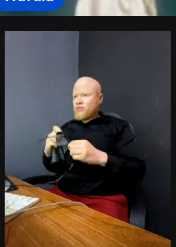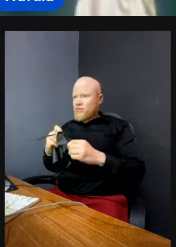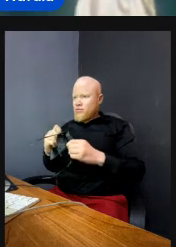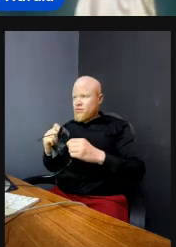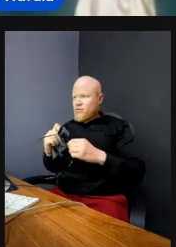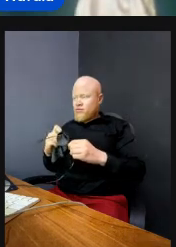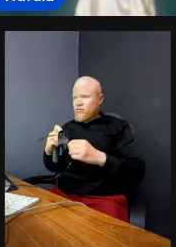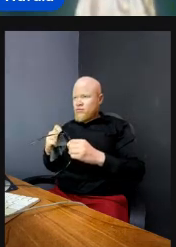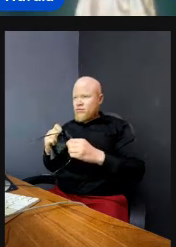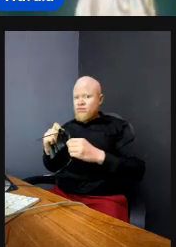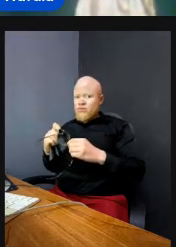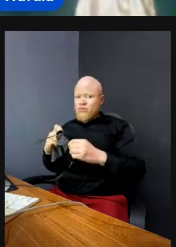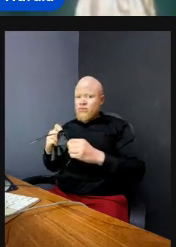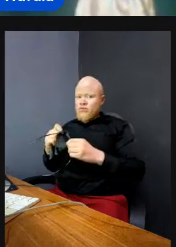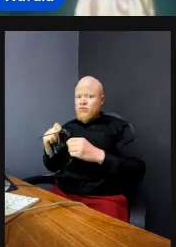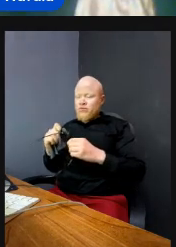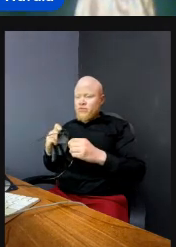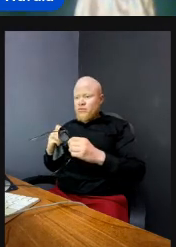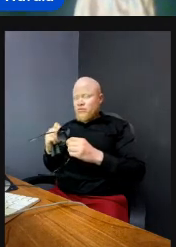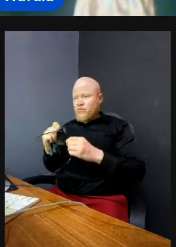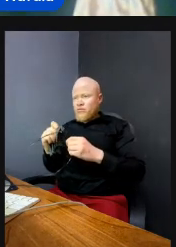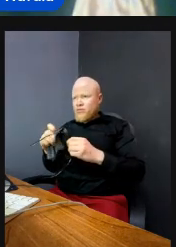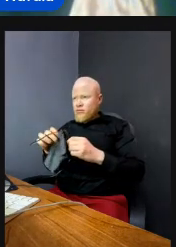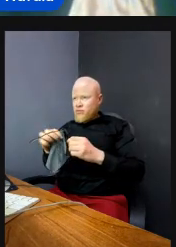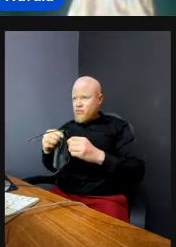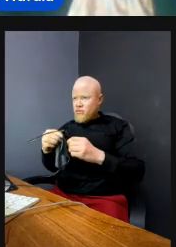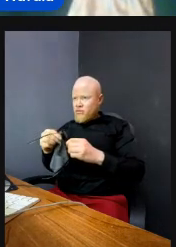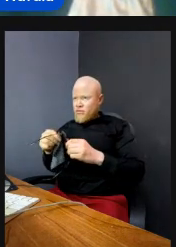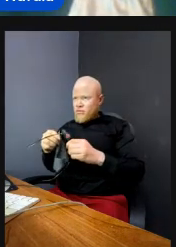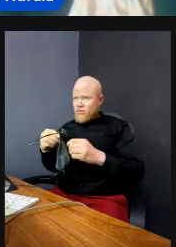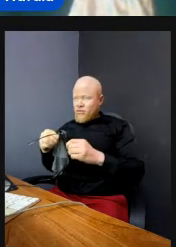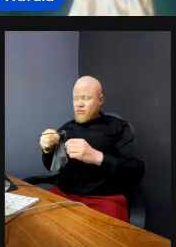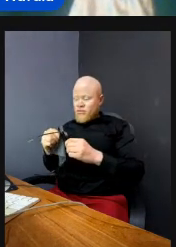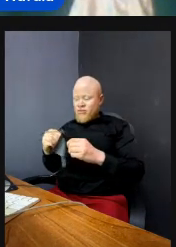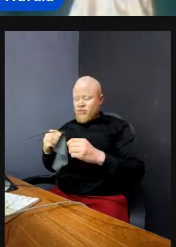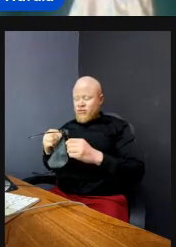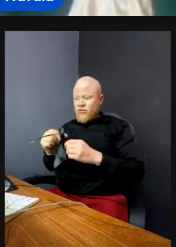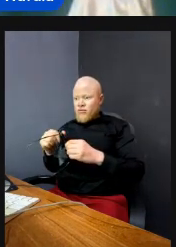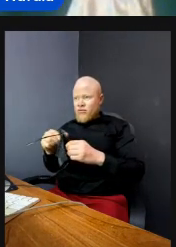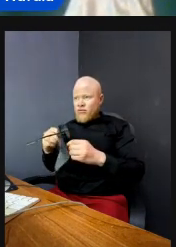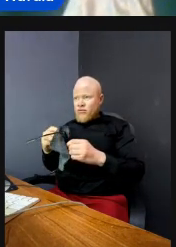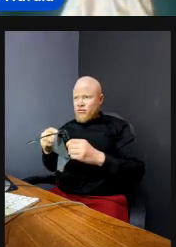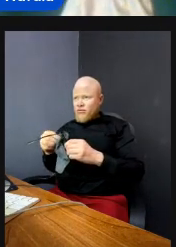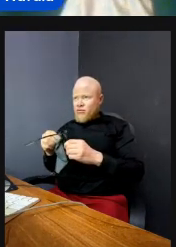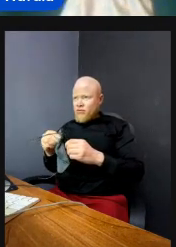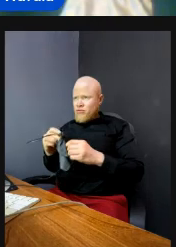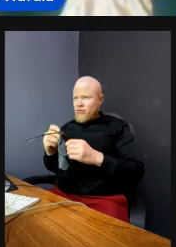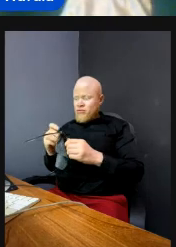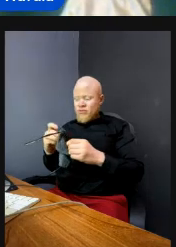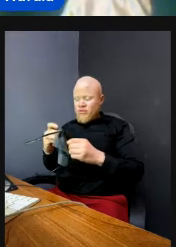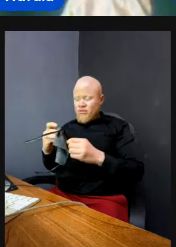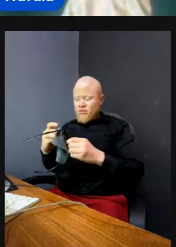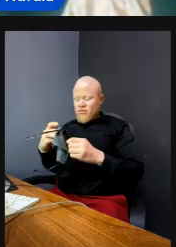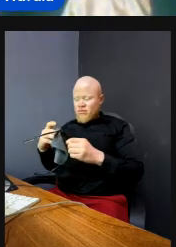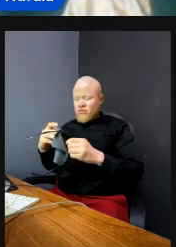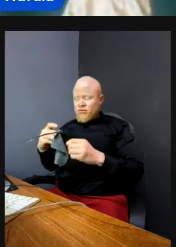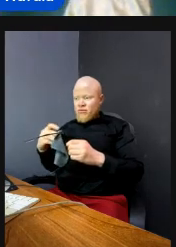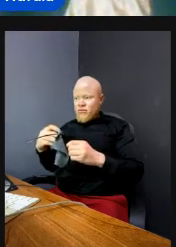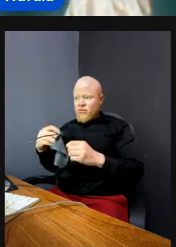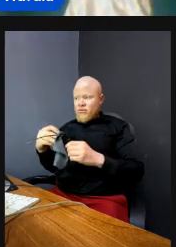everyone. Um, Welcome to this session today. Meritindo, are you able